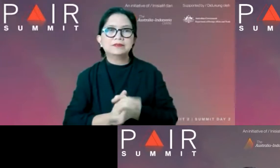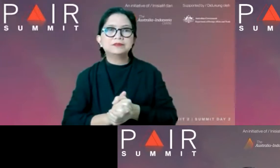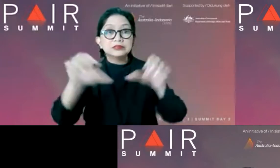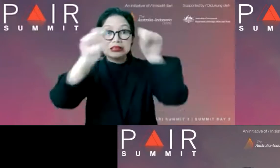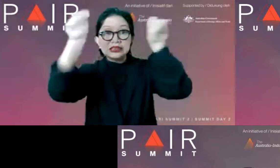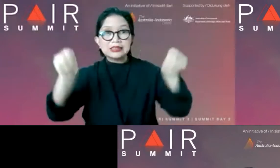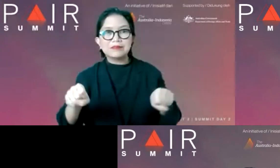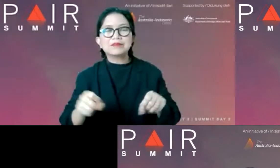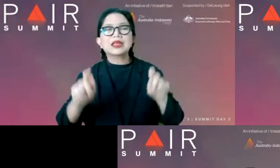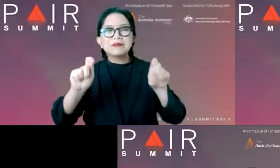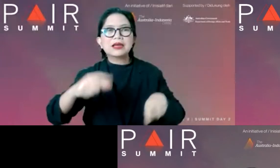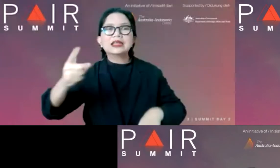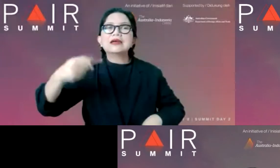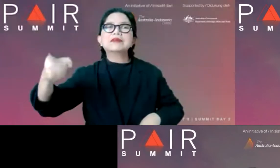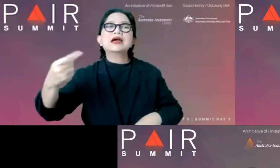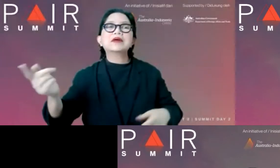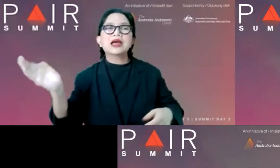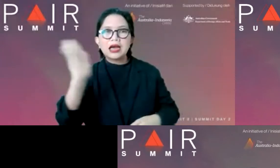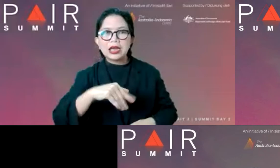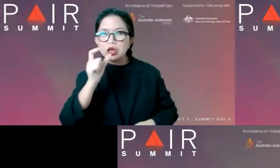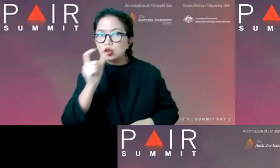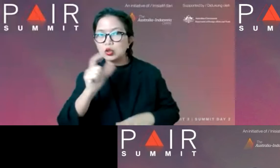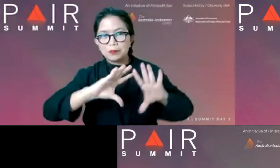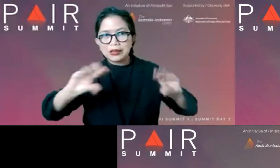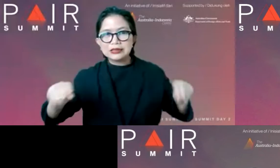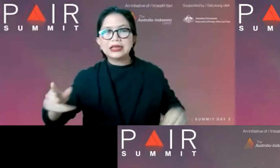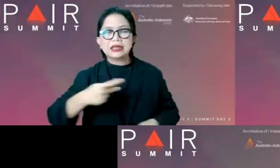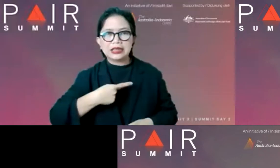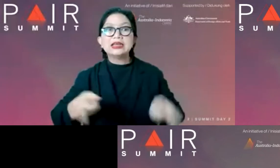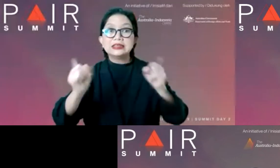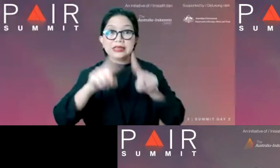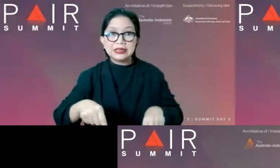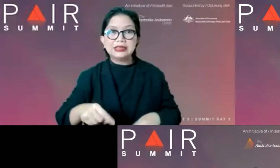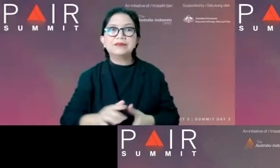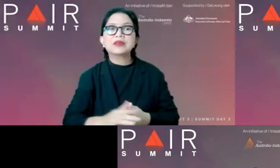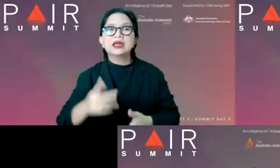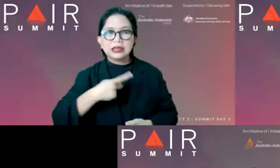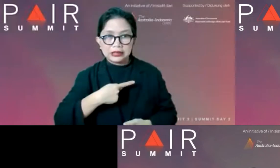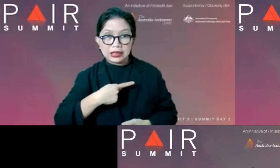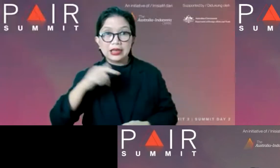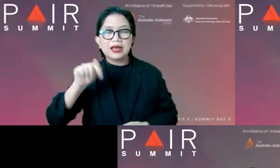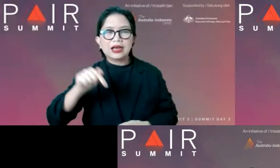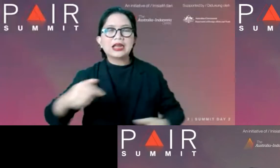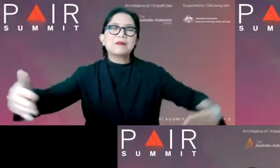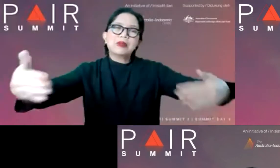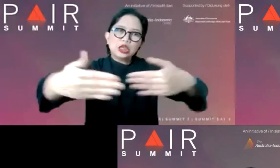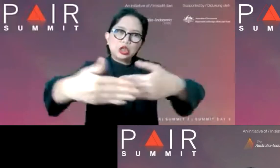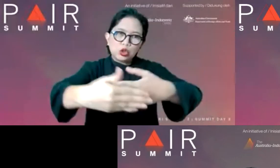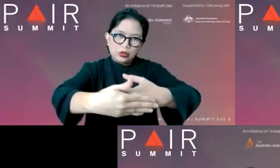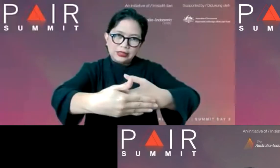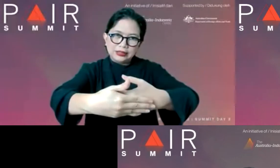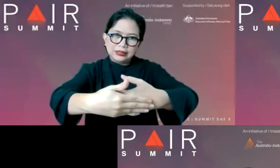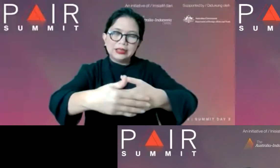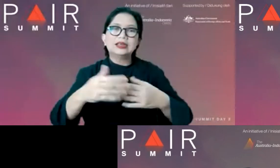work. So naturally, we will be very protective of our status quo and would be very reluctant